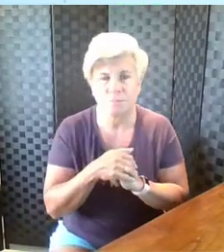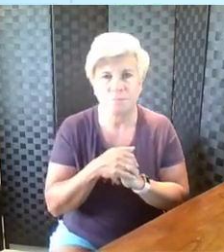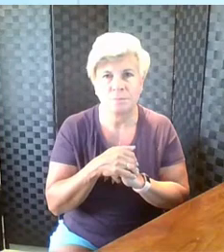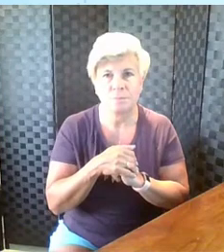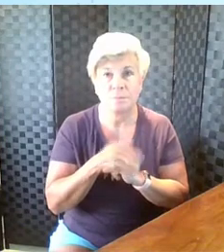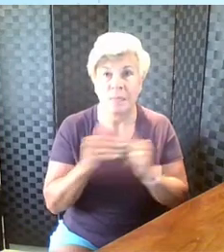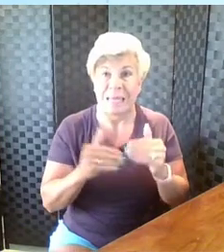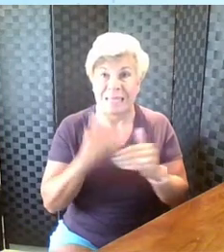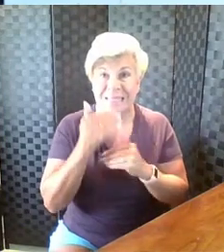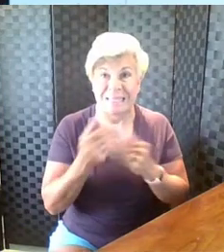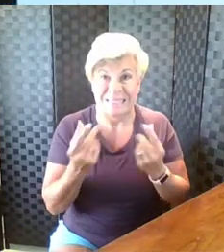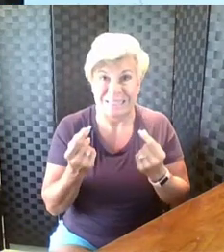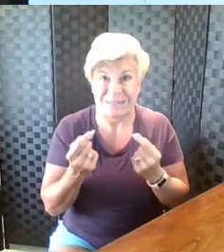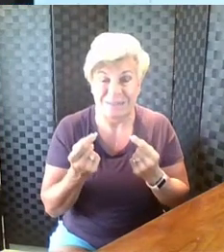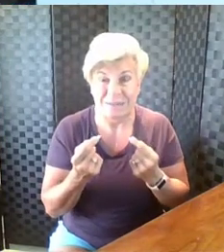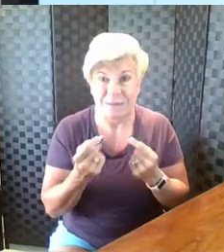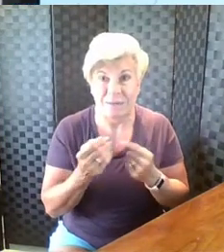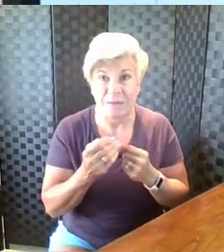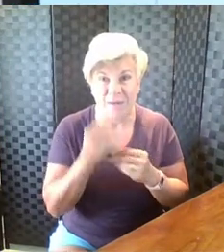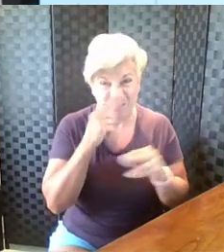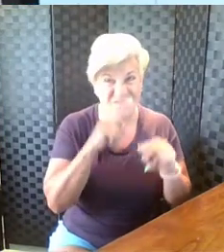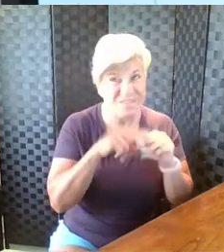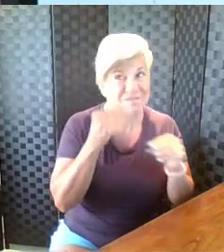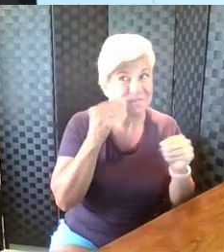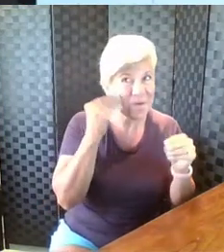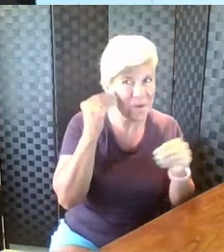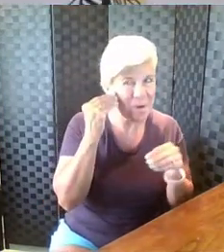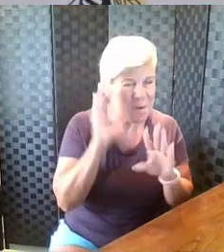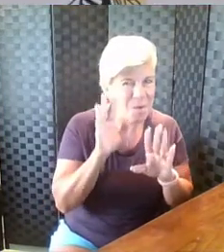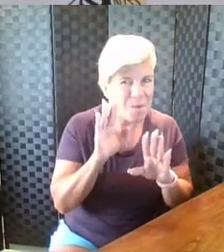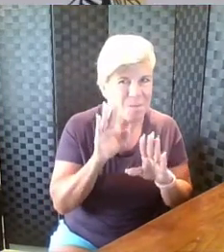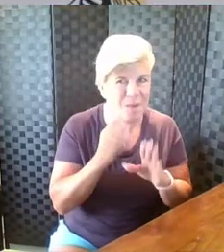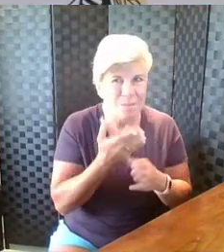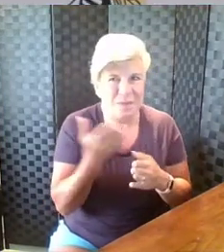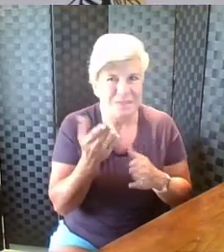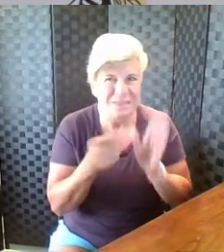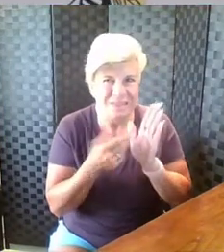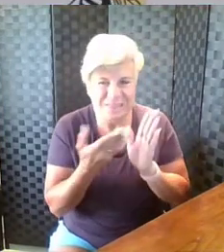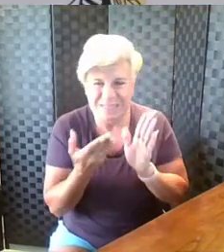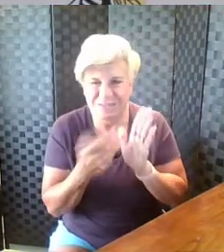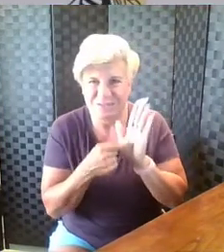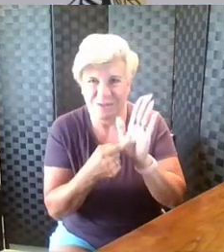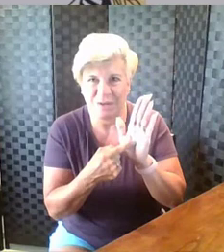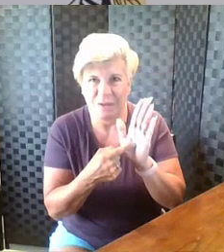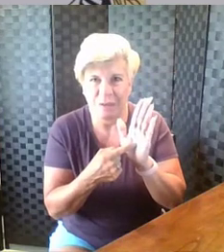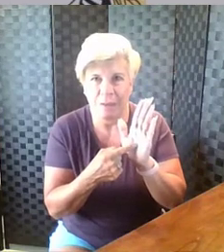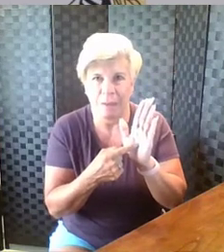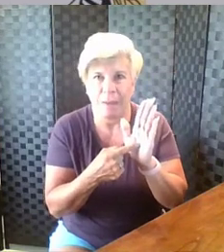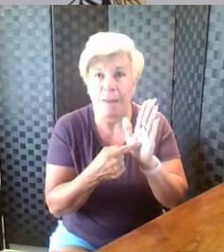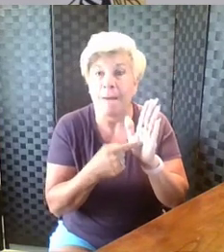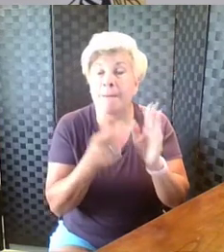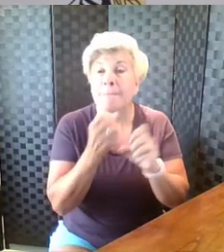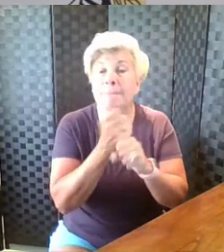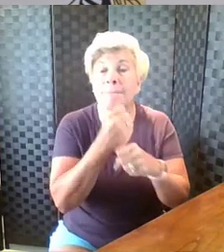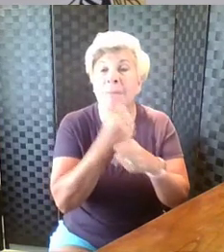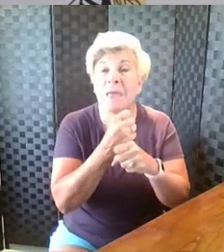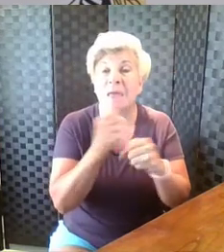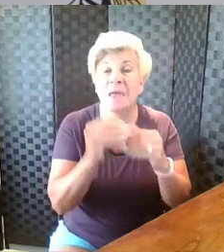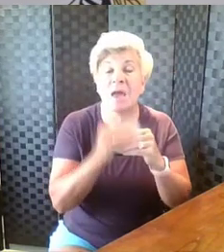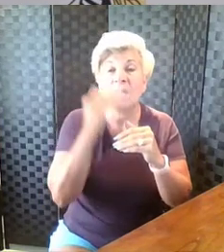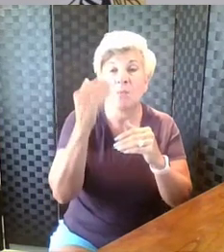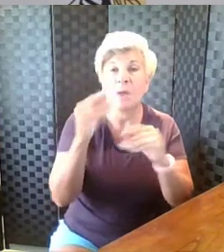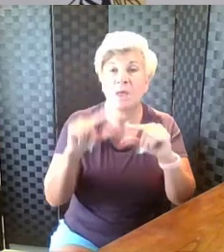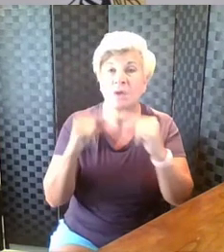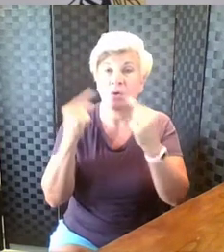So the next thing that we could do, and this is really fun for at home, and I brought some objects to show you, is building a greater group. This is